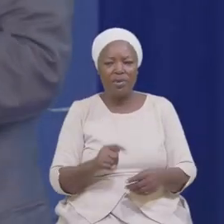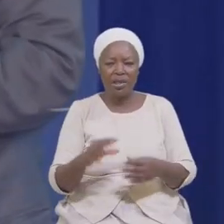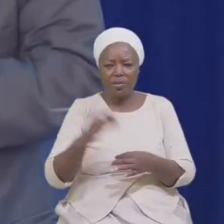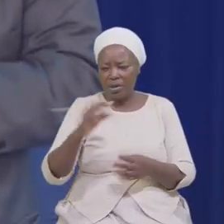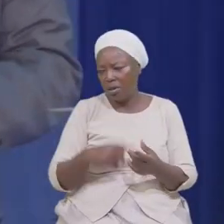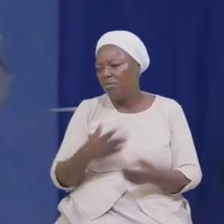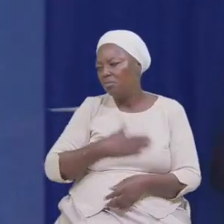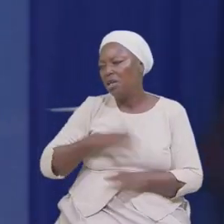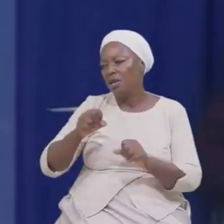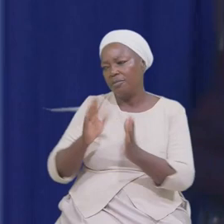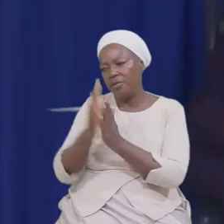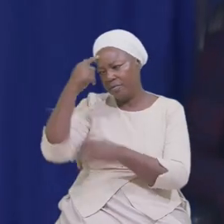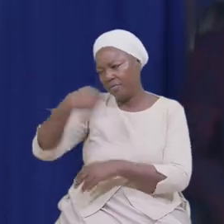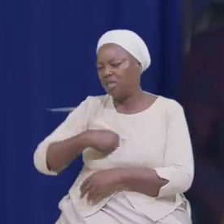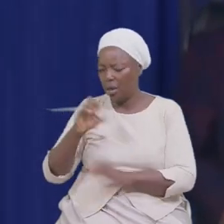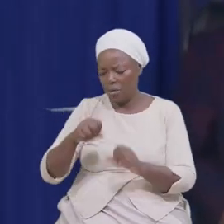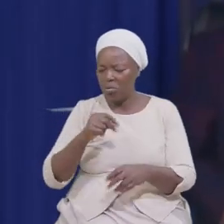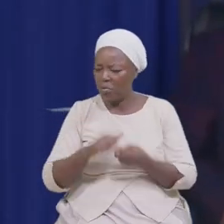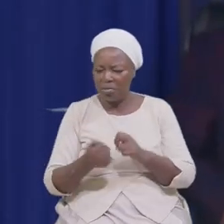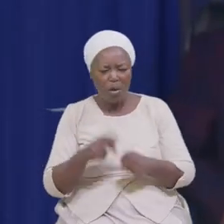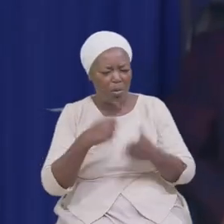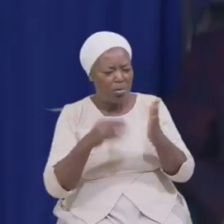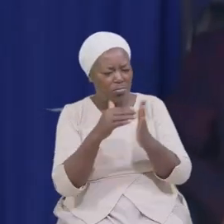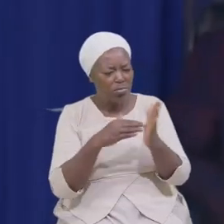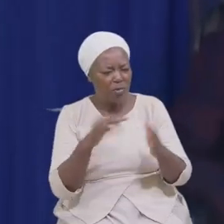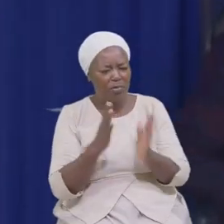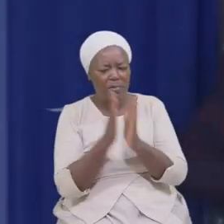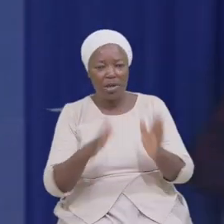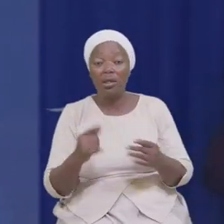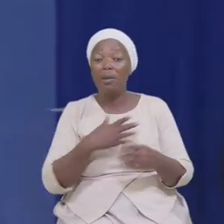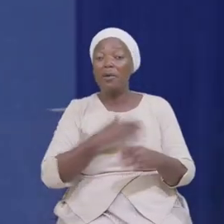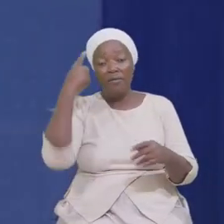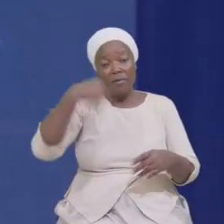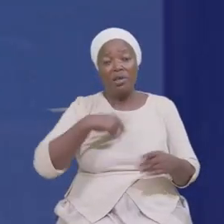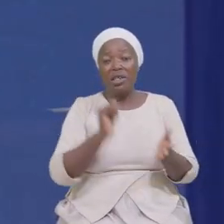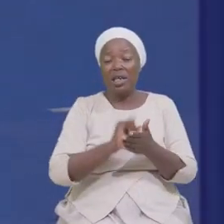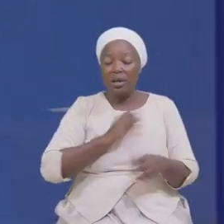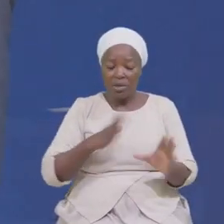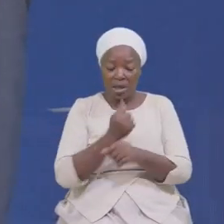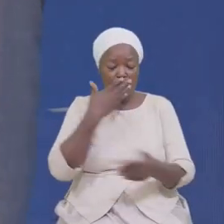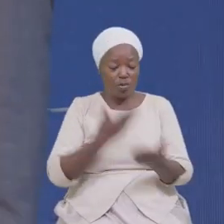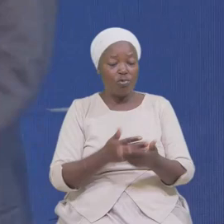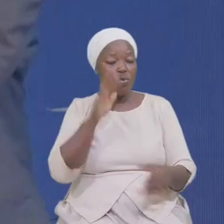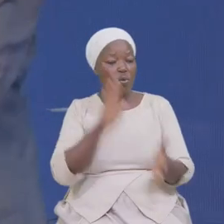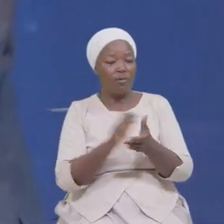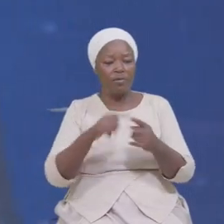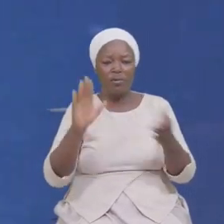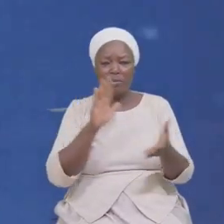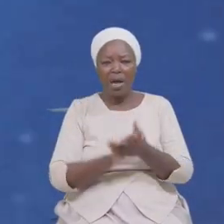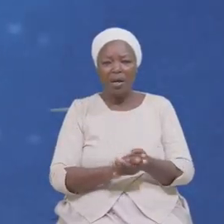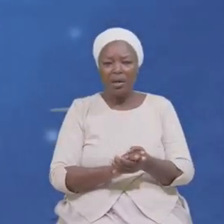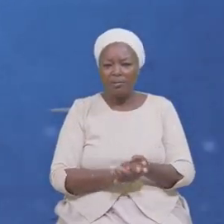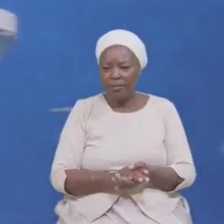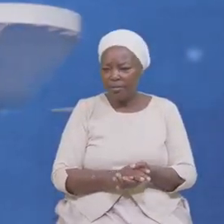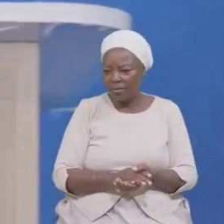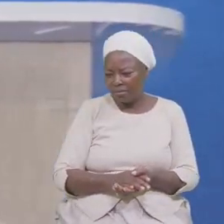can." I said, "What's the item of prayer?" He said, "Pray for me that I'll get a good wife to marry." And I looked at him.